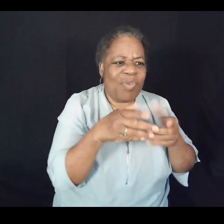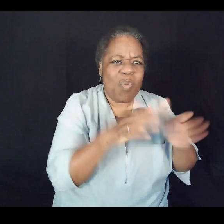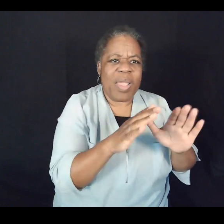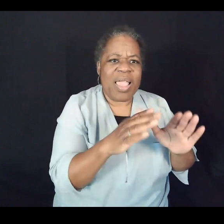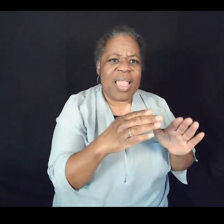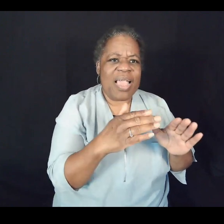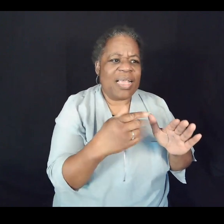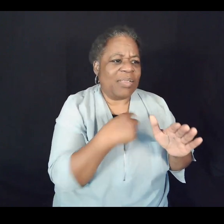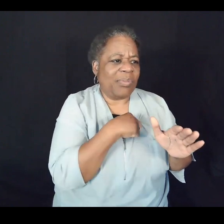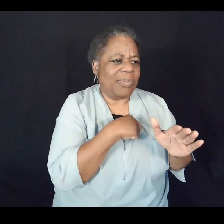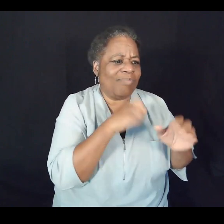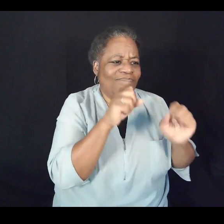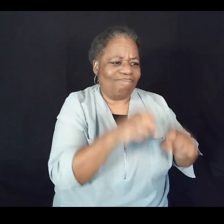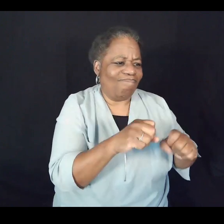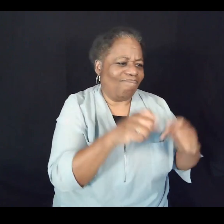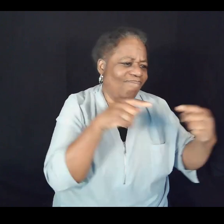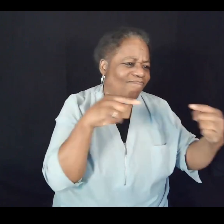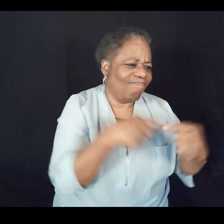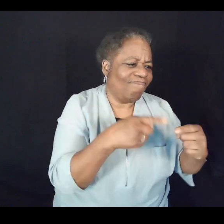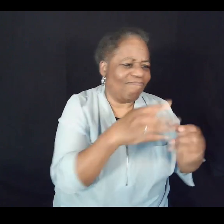and destroying one another today.